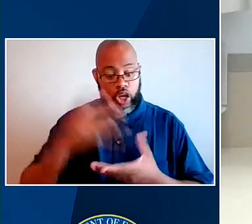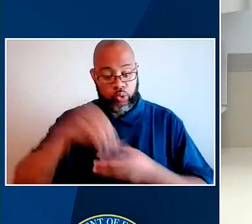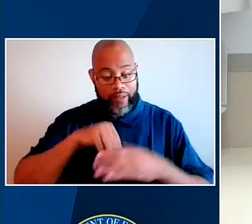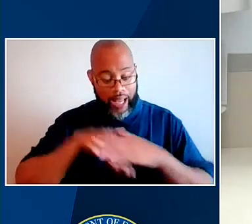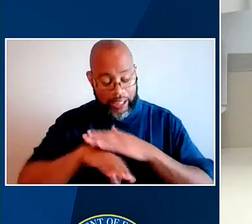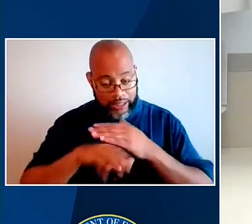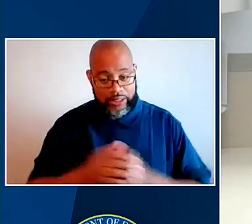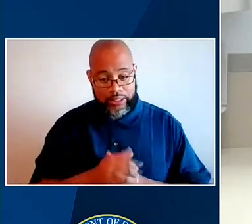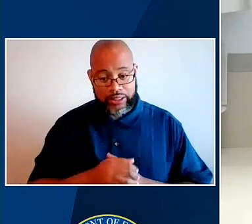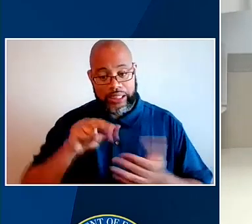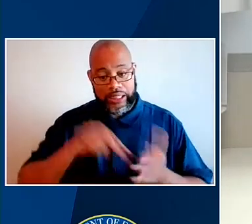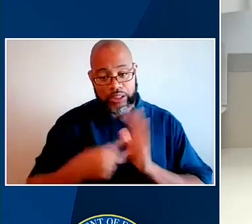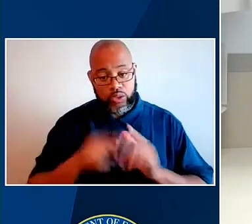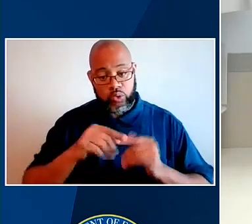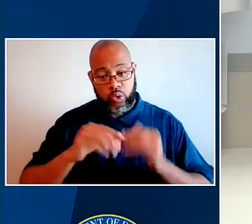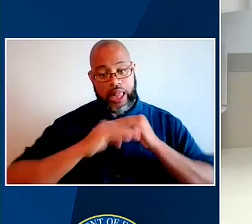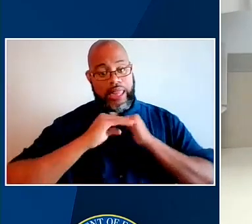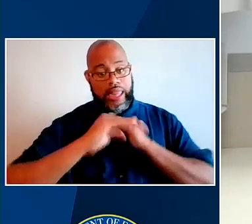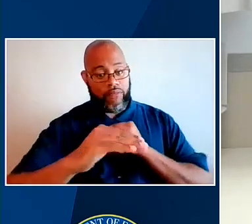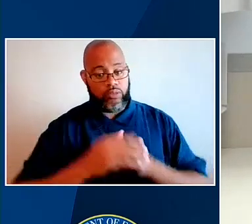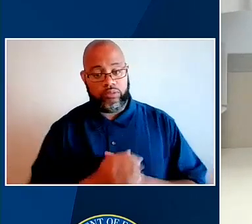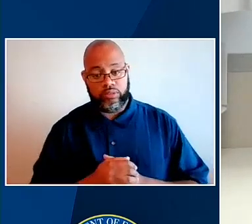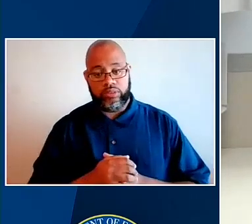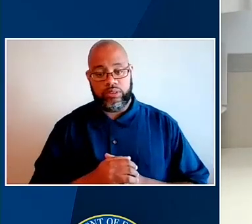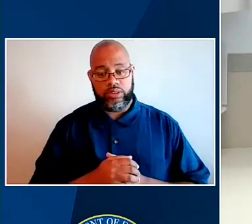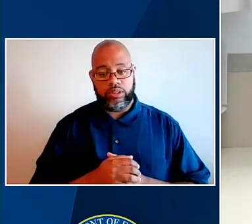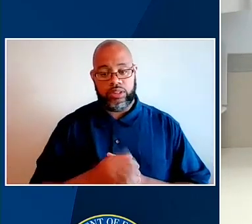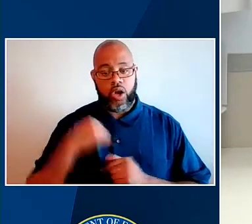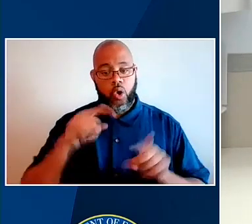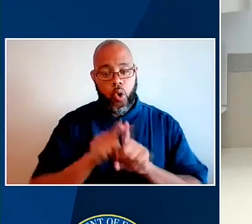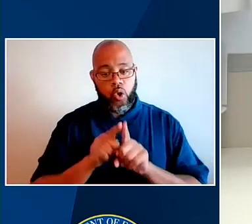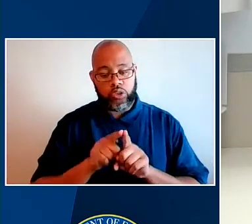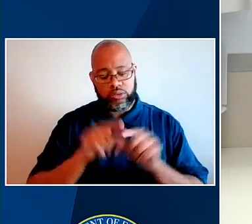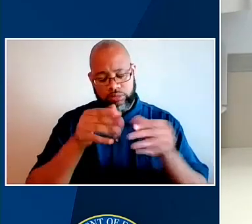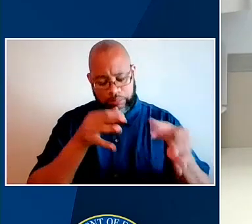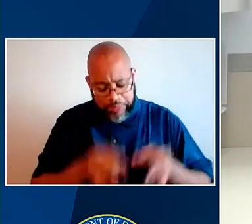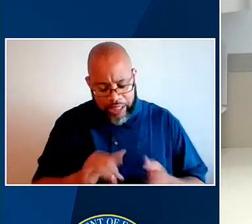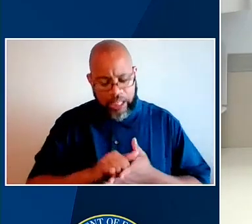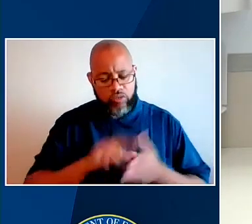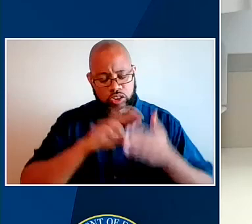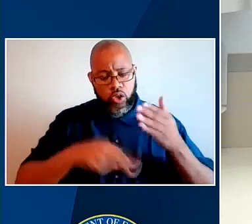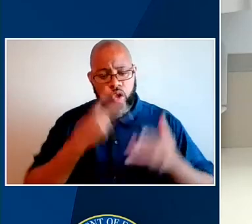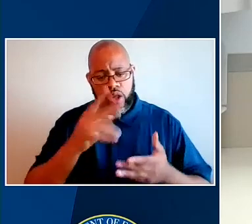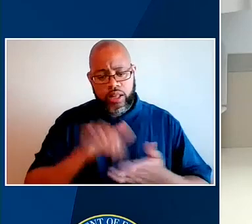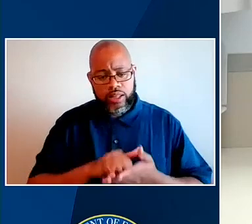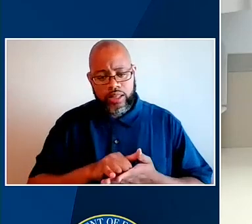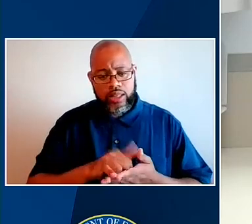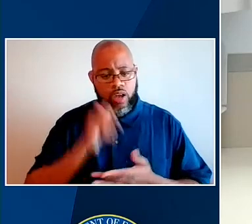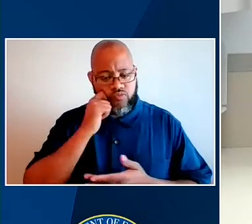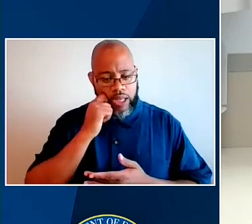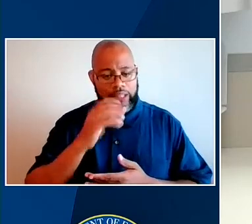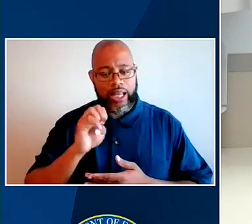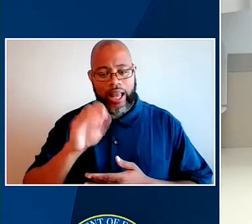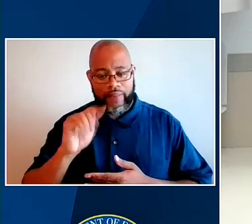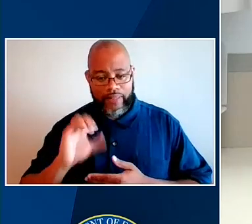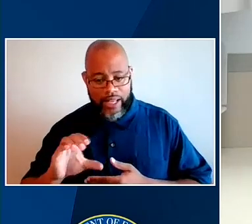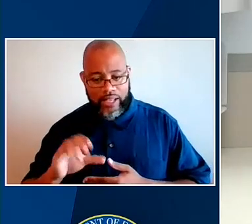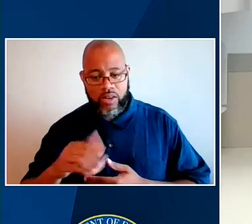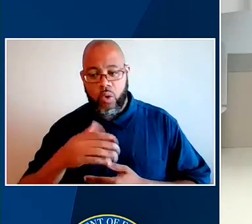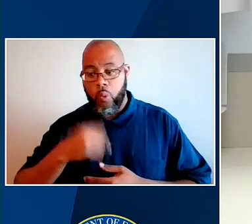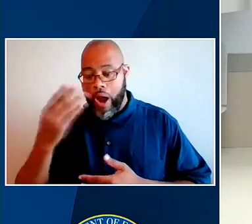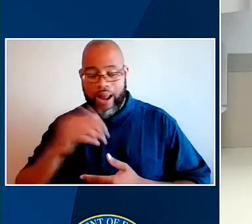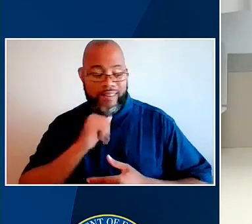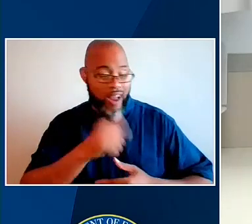is intended to level the playing field, so to speak, I also broke down these results to look at race and ethnicity, namely white versus